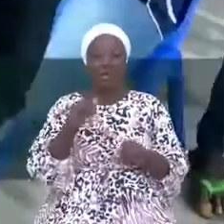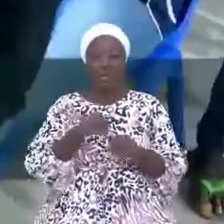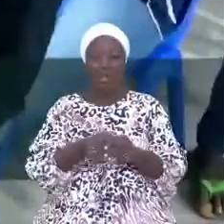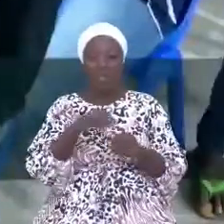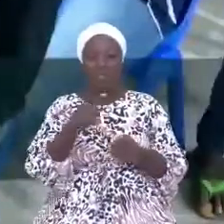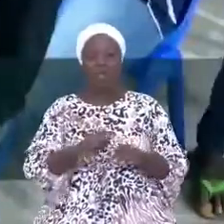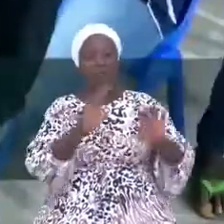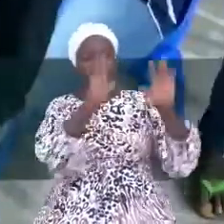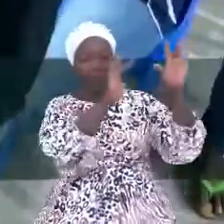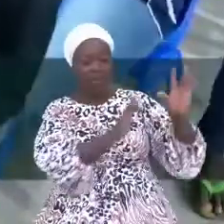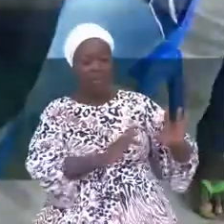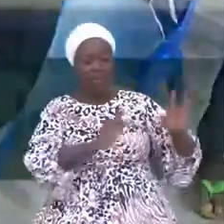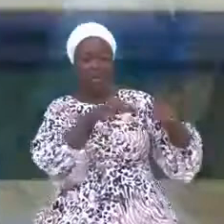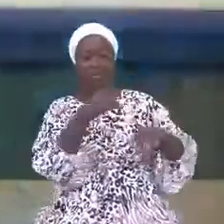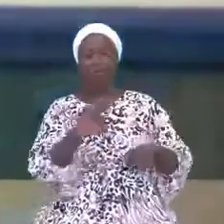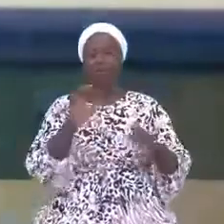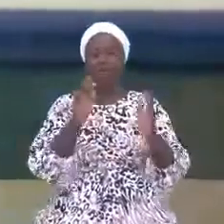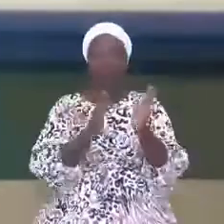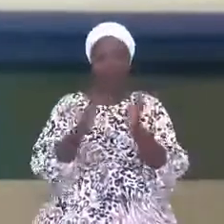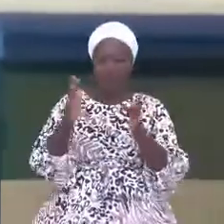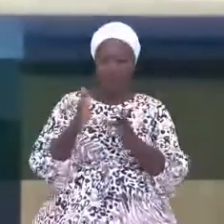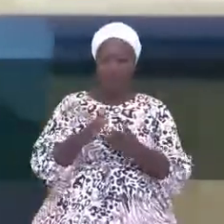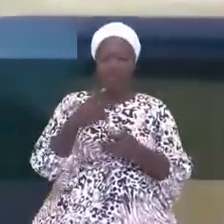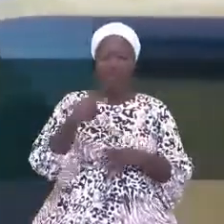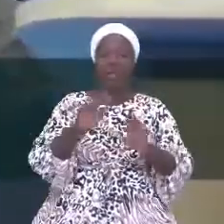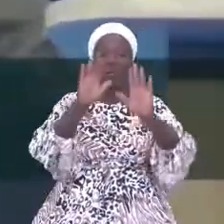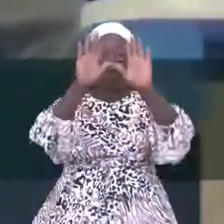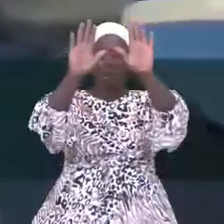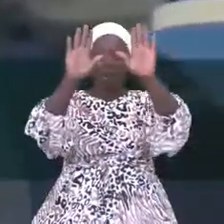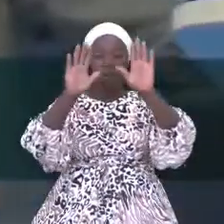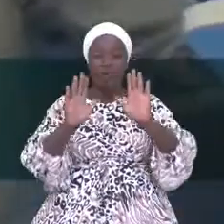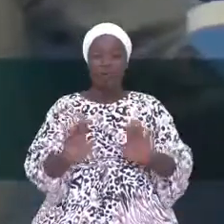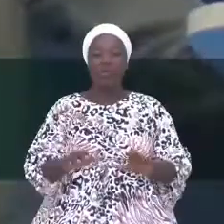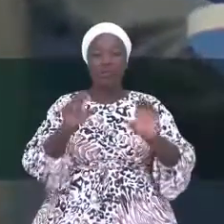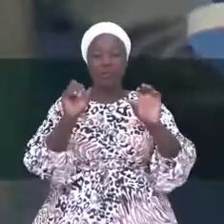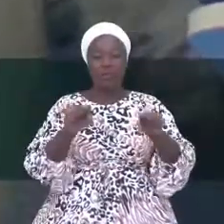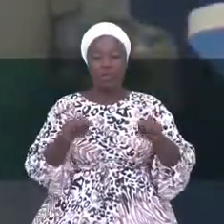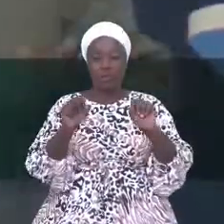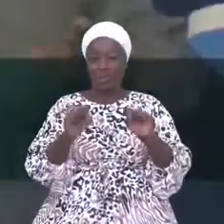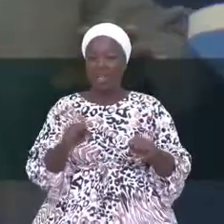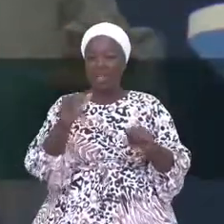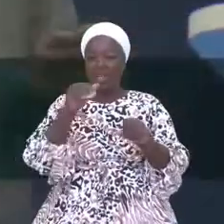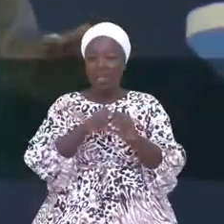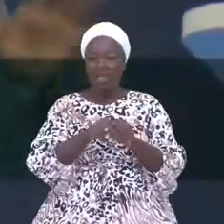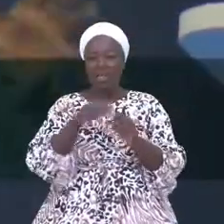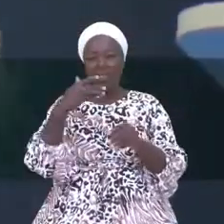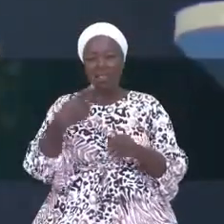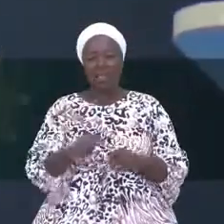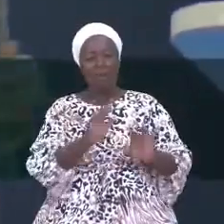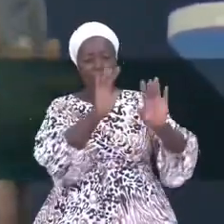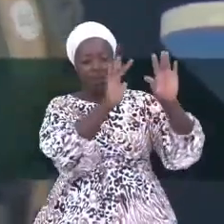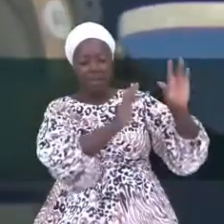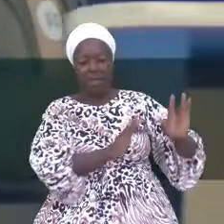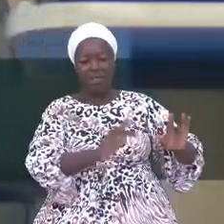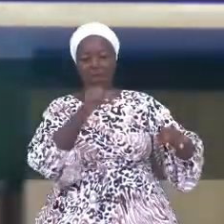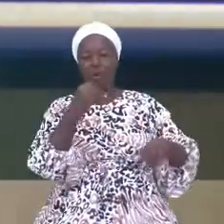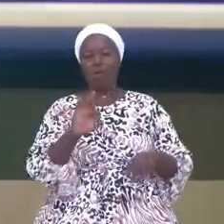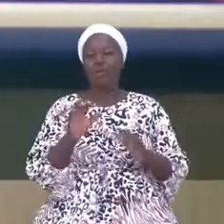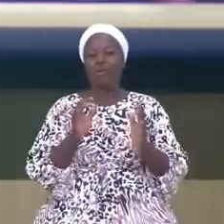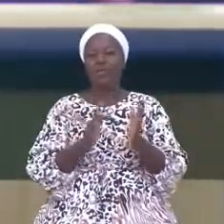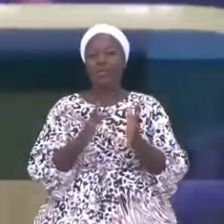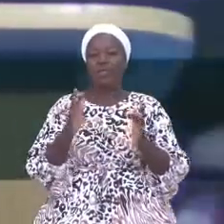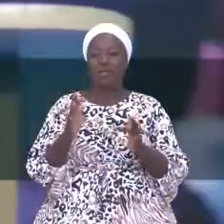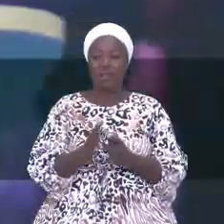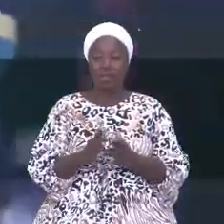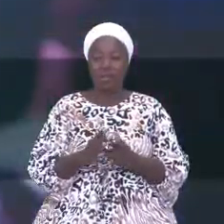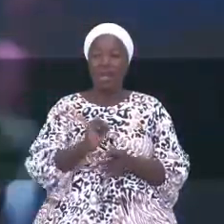of Jesus. The miraculous possibilities in the mercy of Jesus.